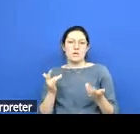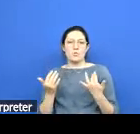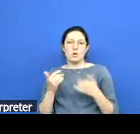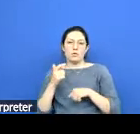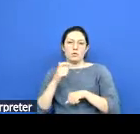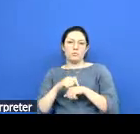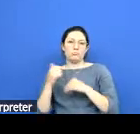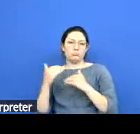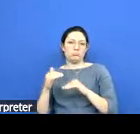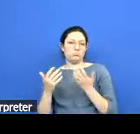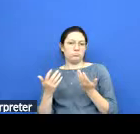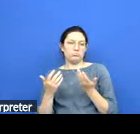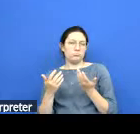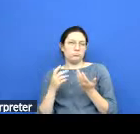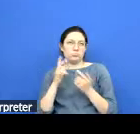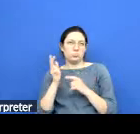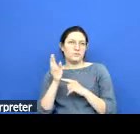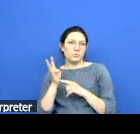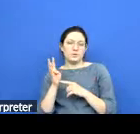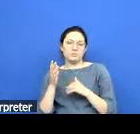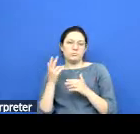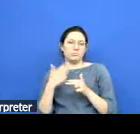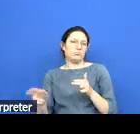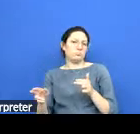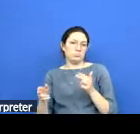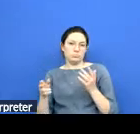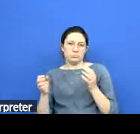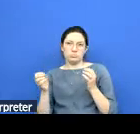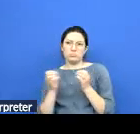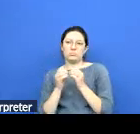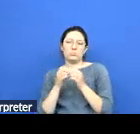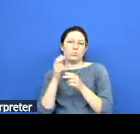time is 3 to 4 minutes. So it's a much